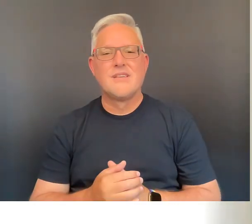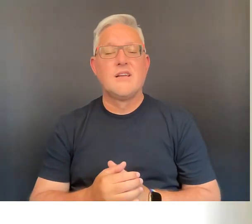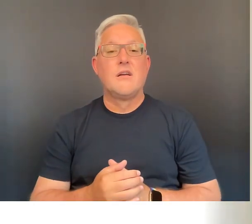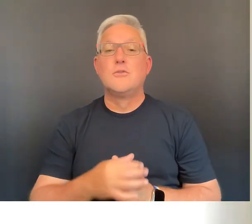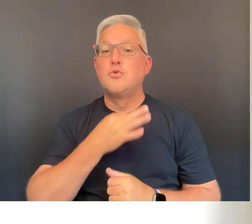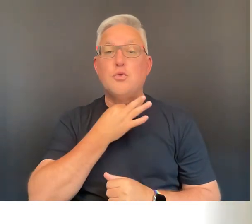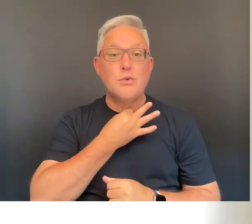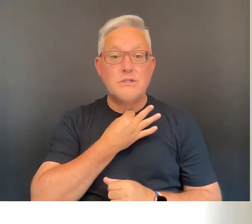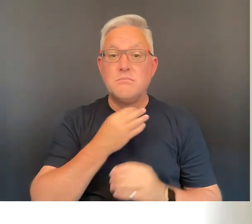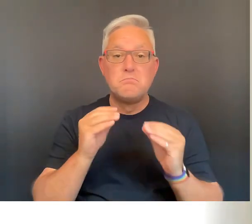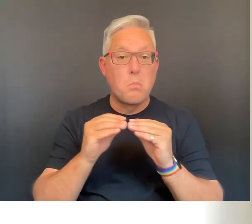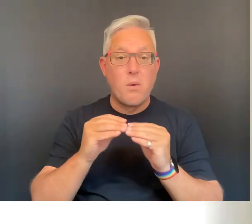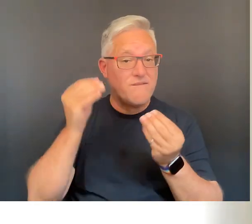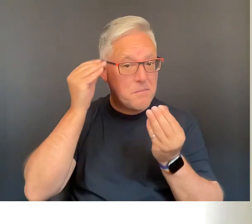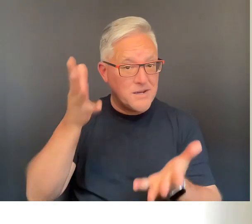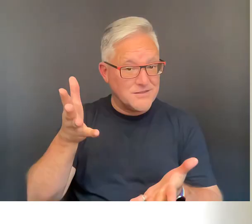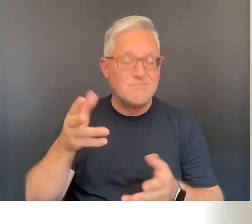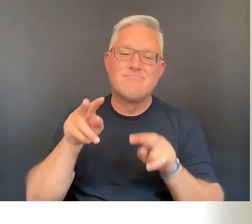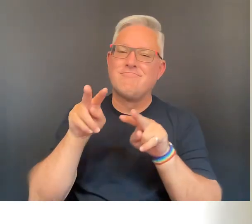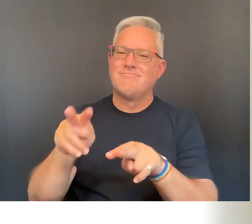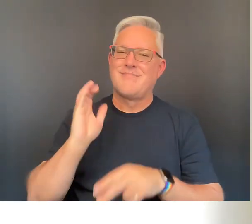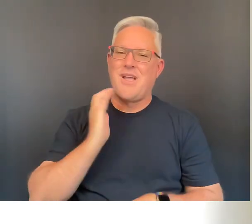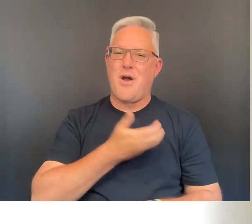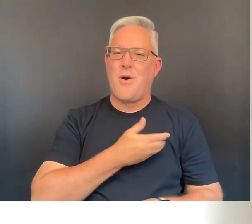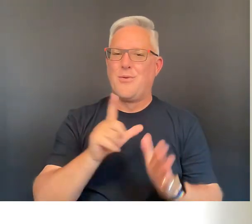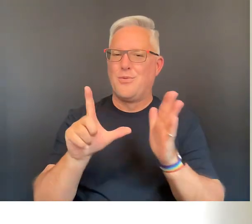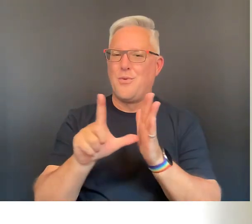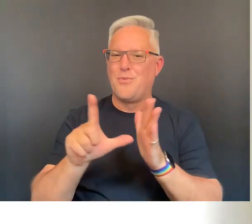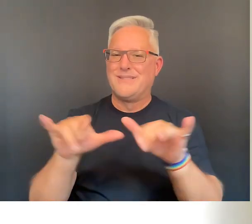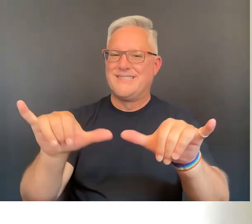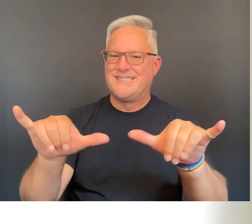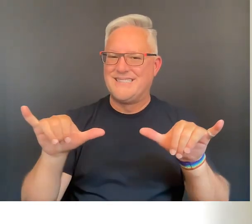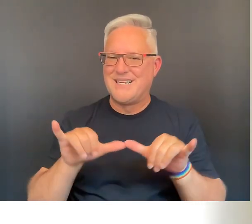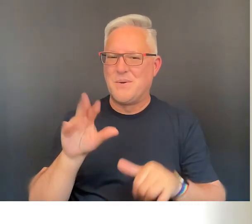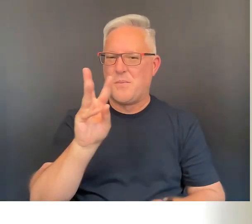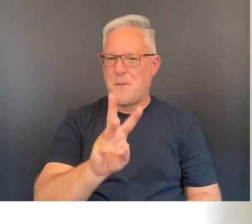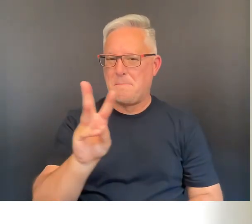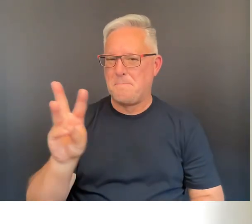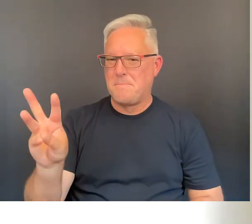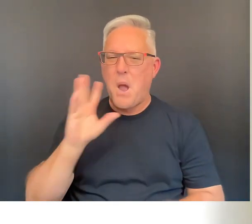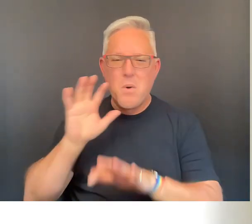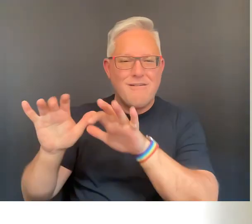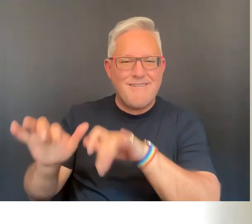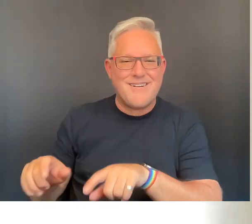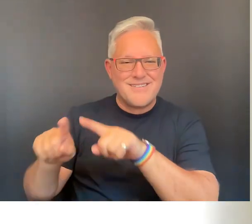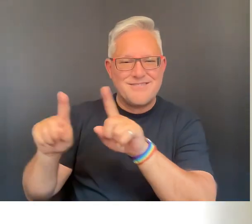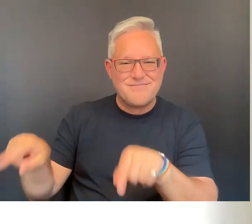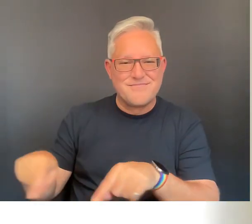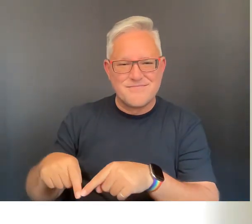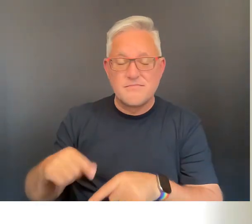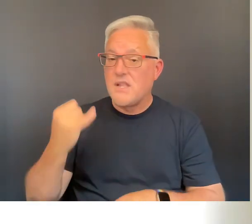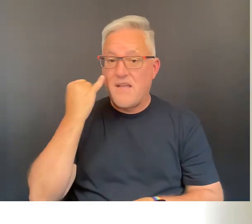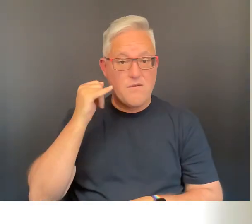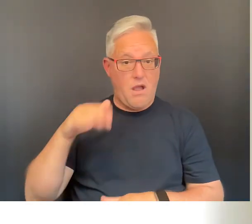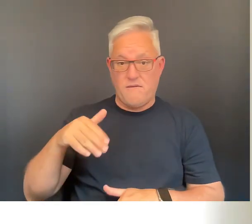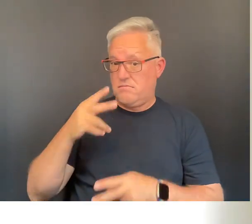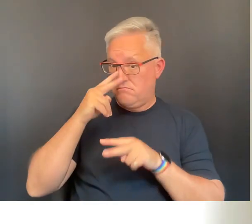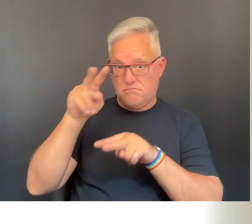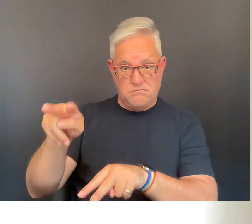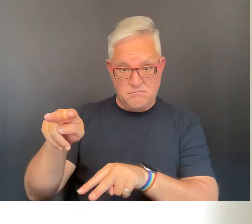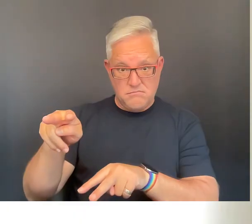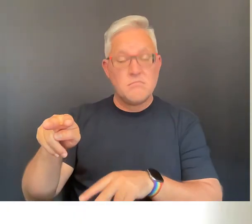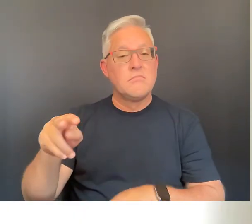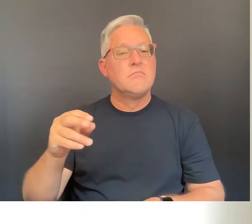Area Synod webpage. I'm going to put this in the chat. If you haven't been there before, we have